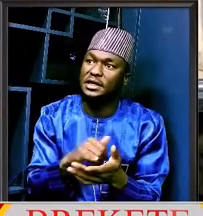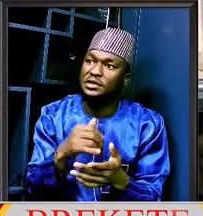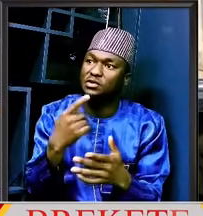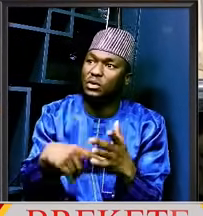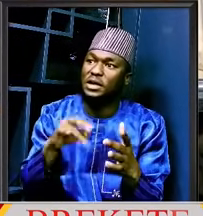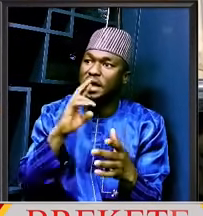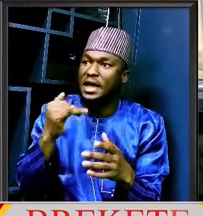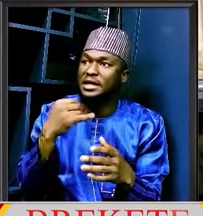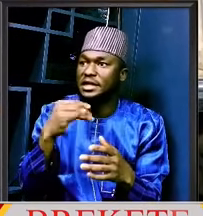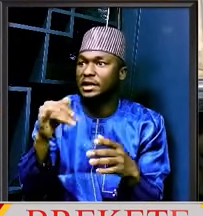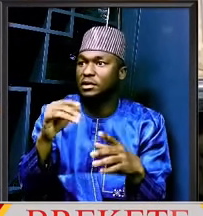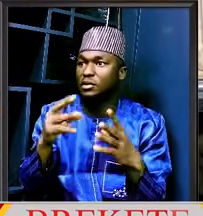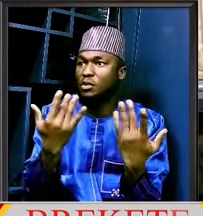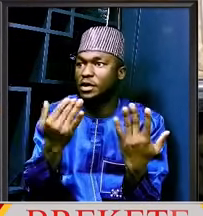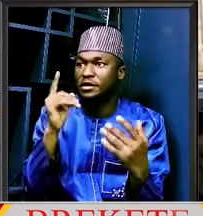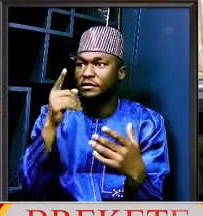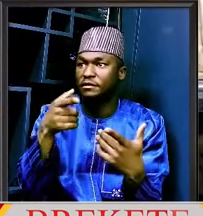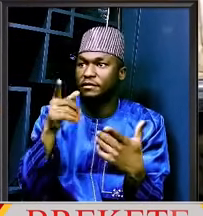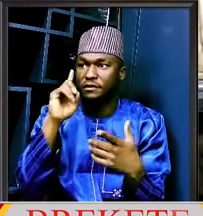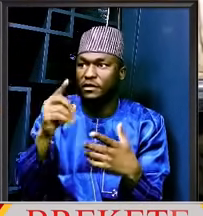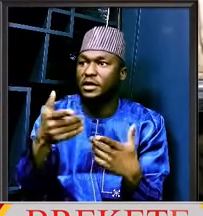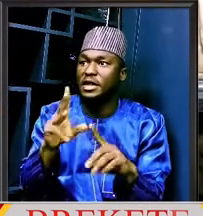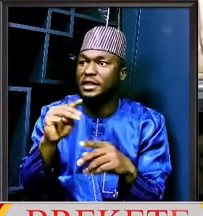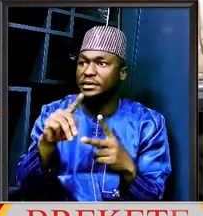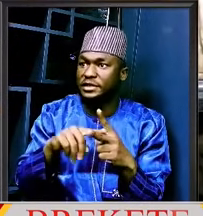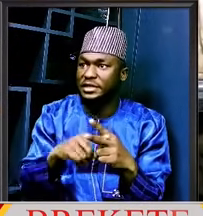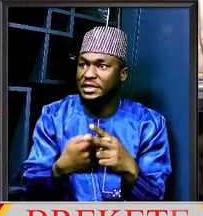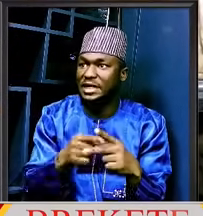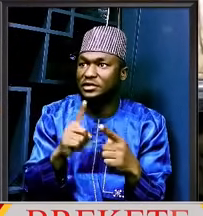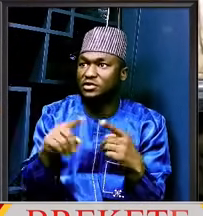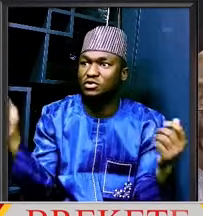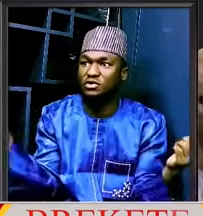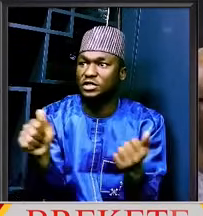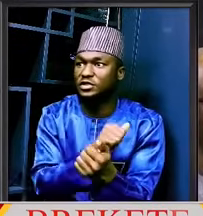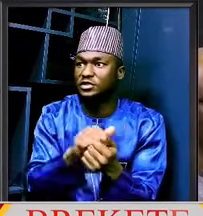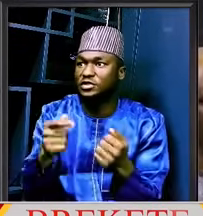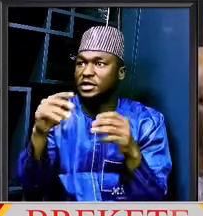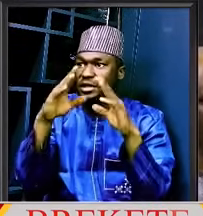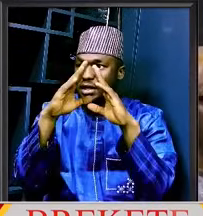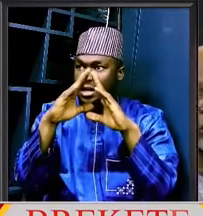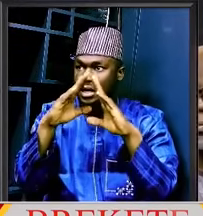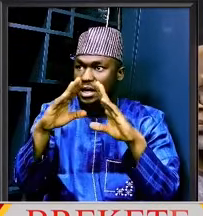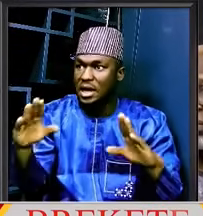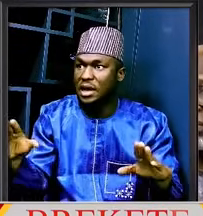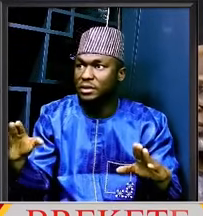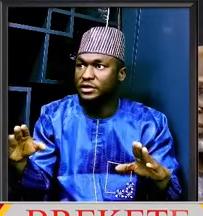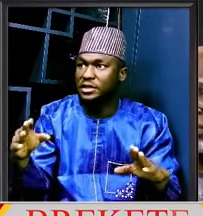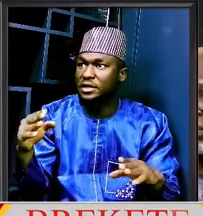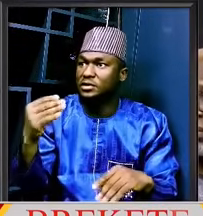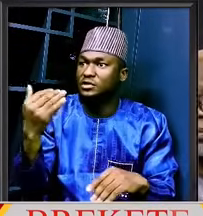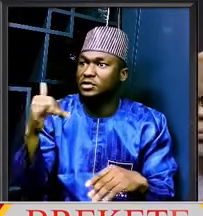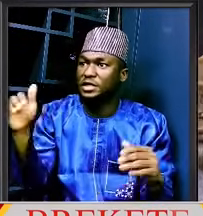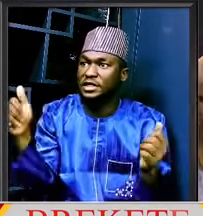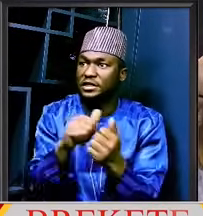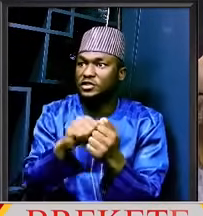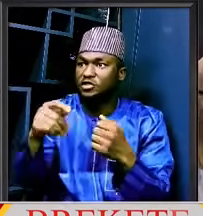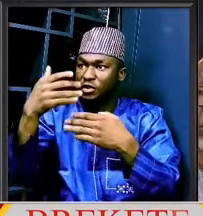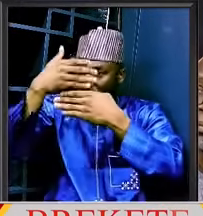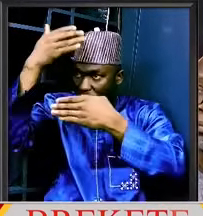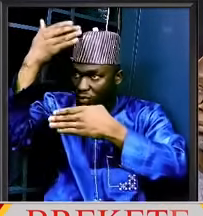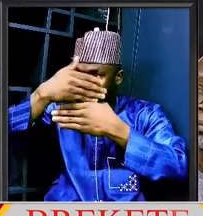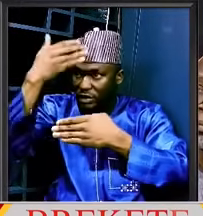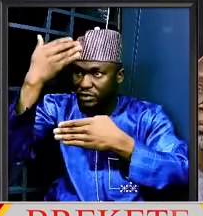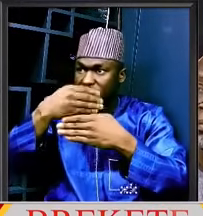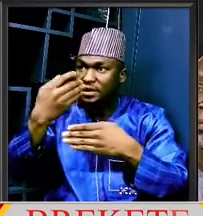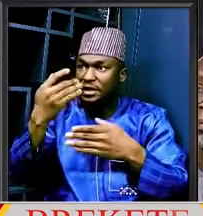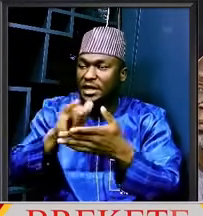what are they waiting for? They should start destroying the house. Eh? That is how they started destroying the windows. The father of the boy that is he an elderly house.